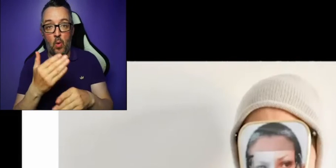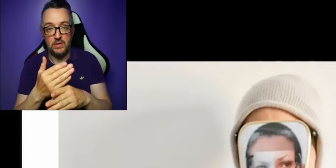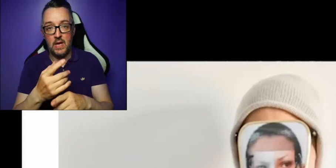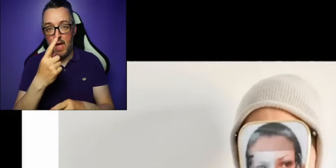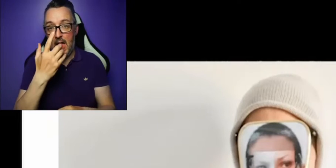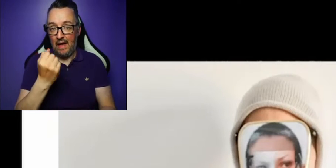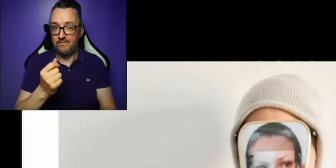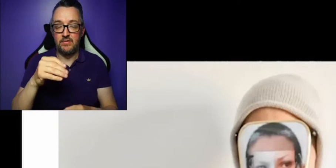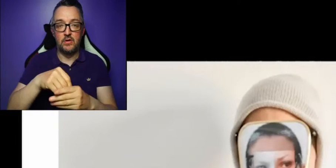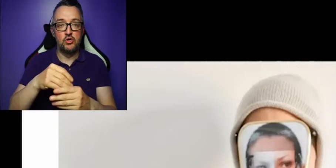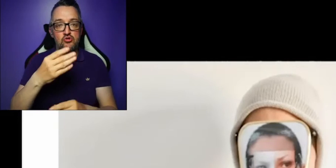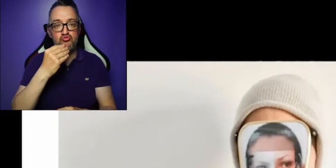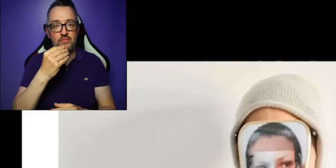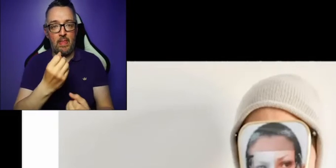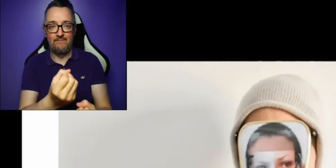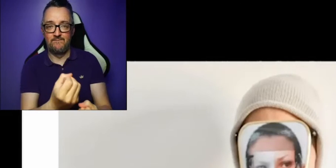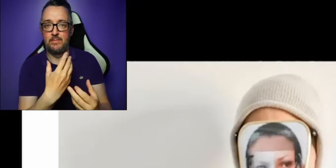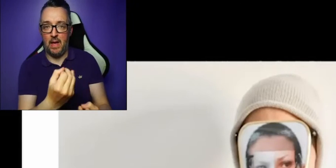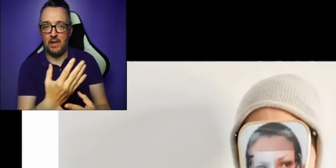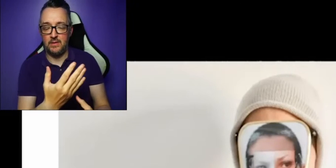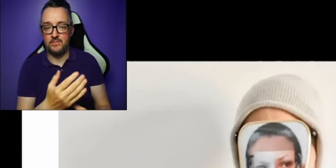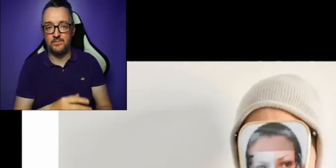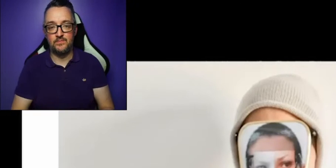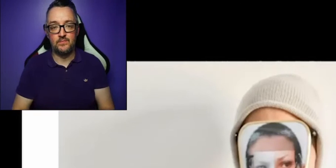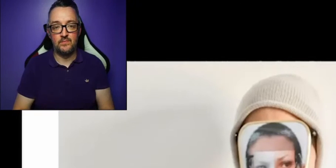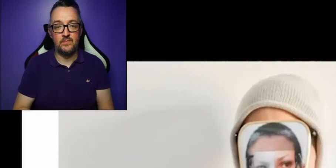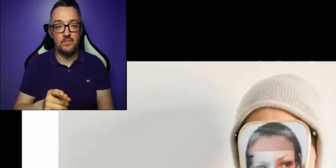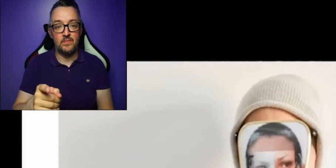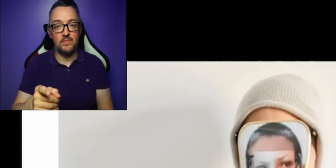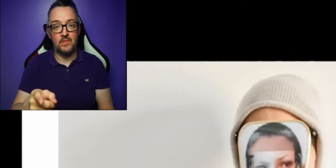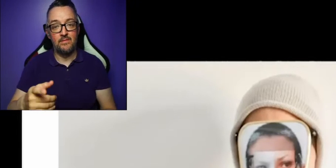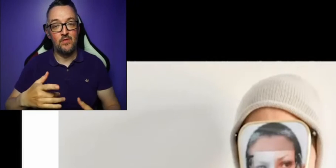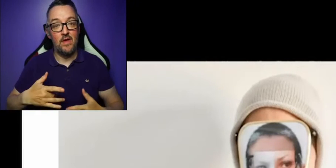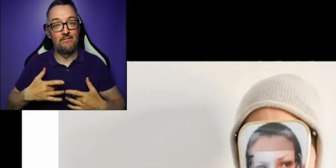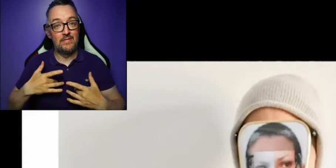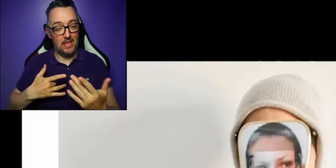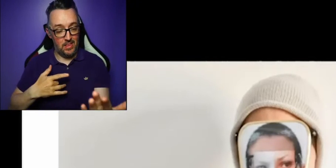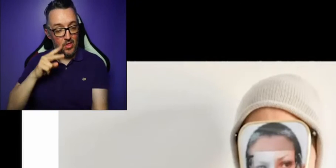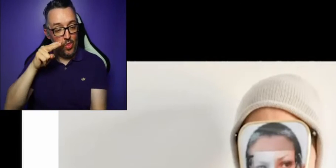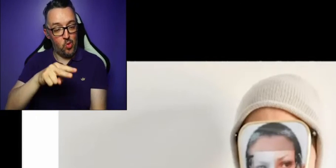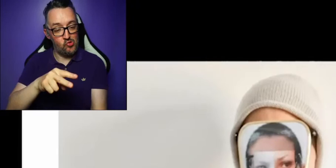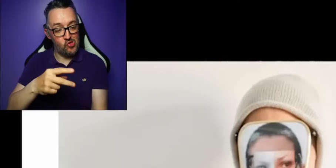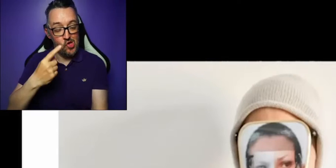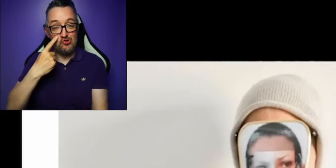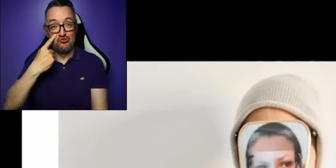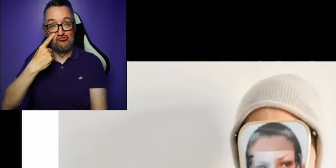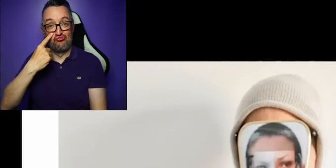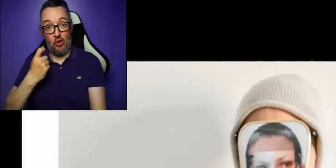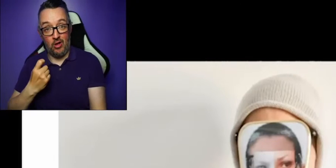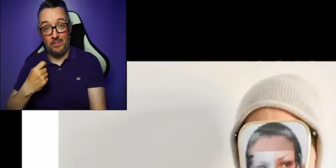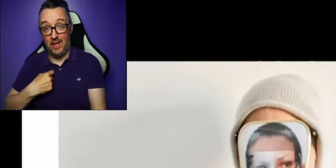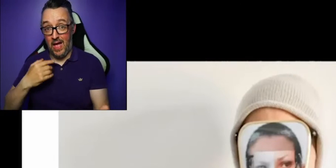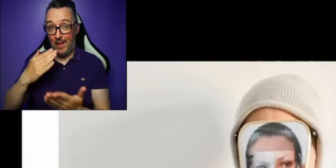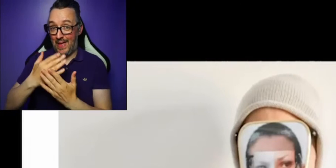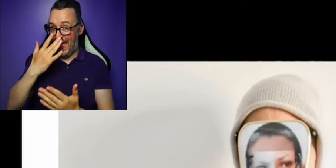works. Definitely. But also, if you think you look younger than you actually are, that's a great thing, Sonia.